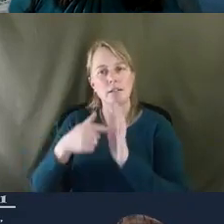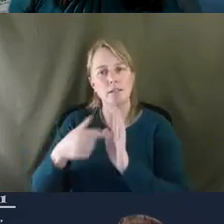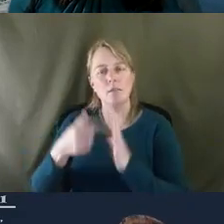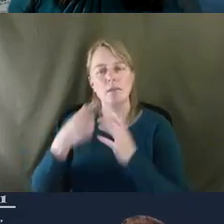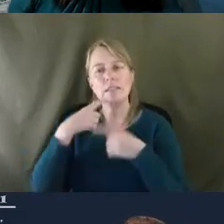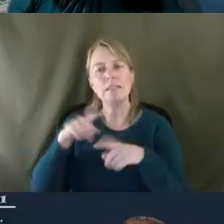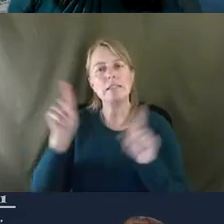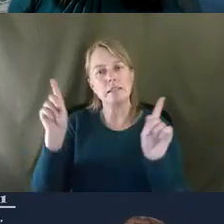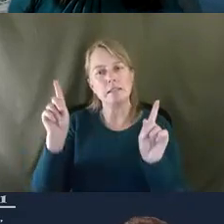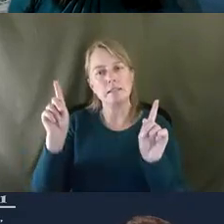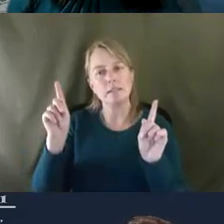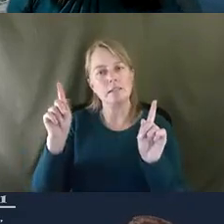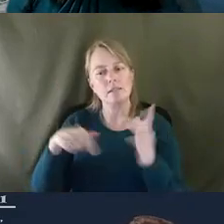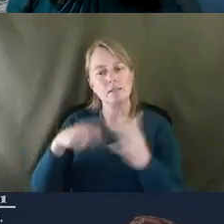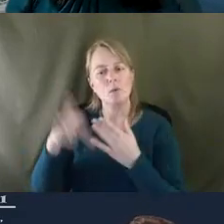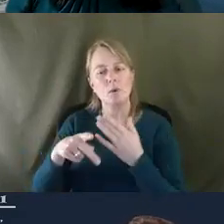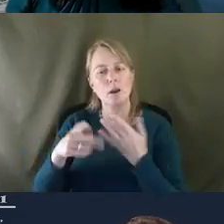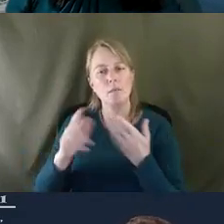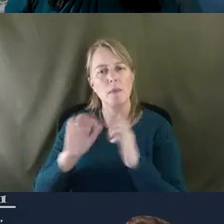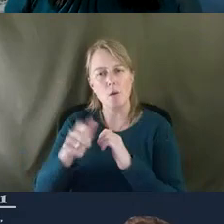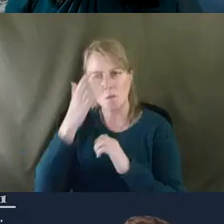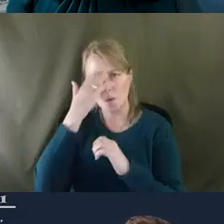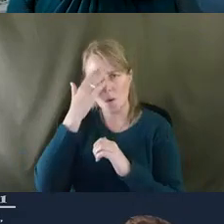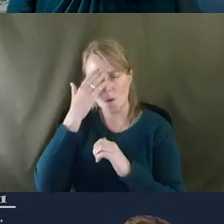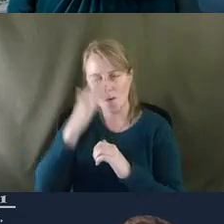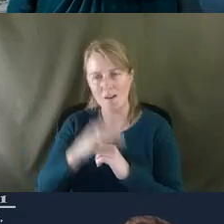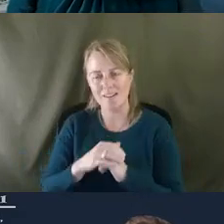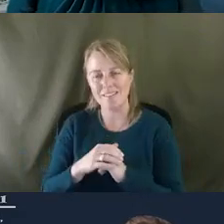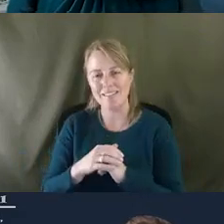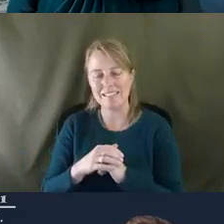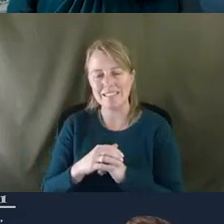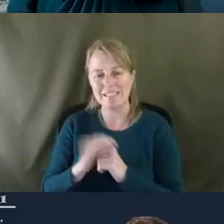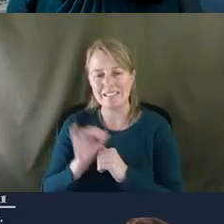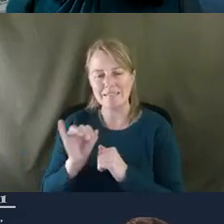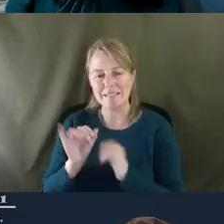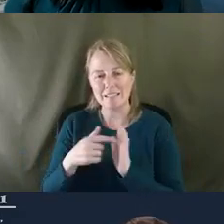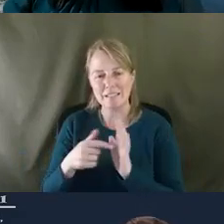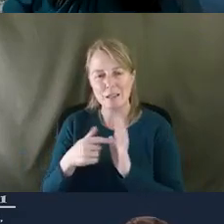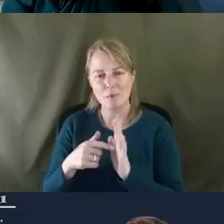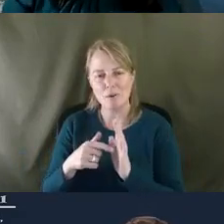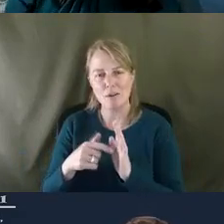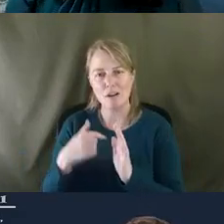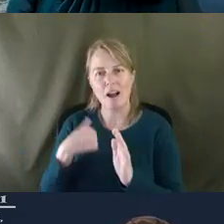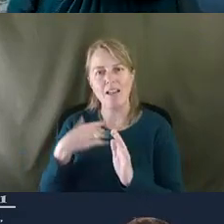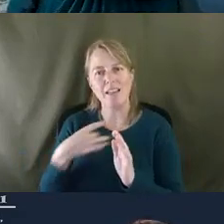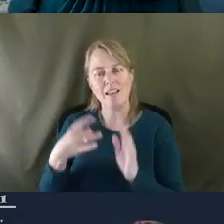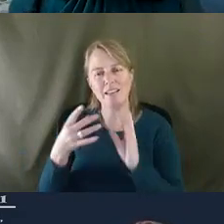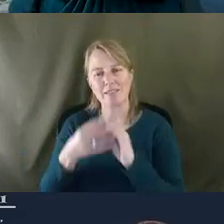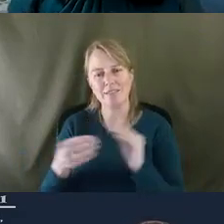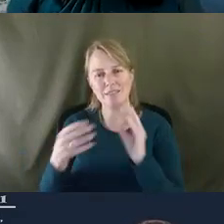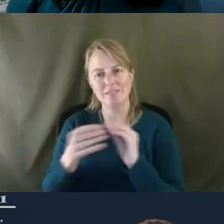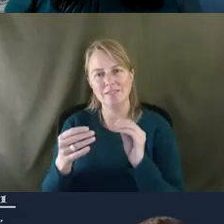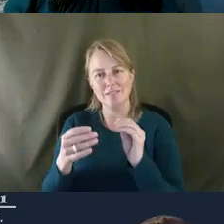the program? Oh, concrete example. I like the anecdotal ones better.